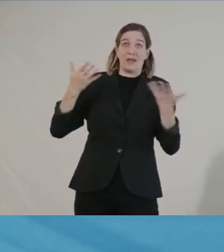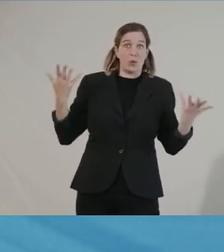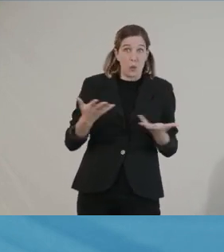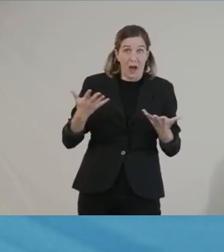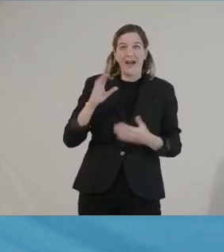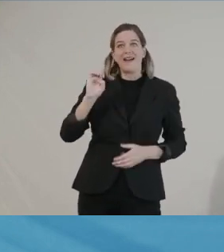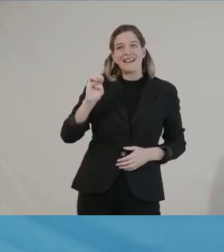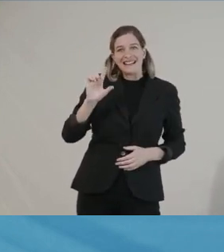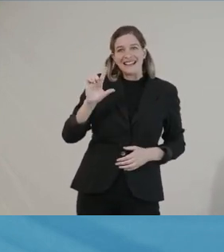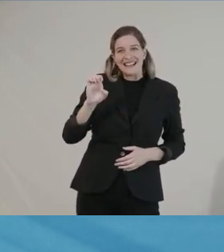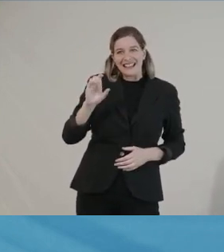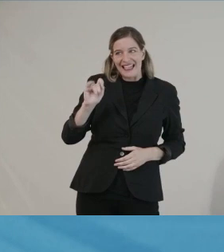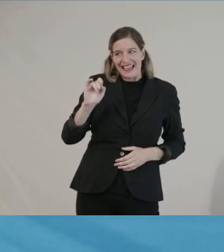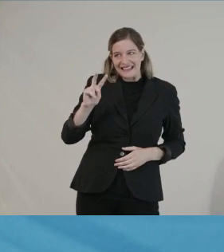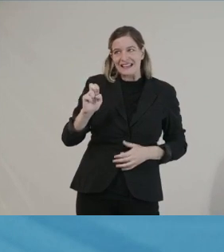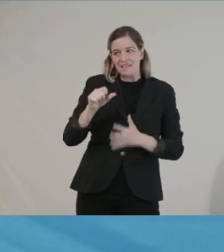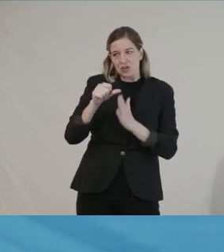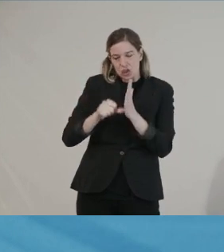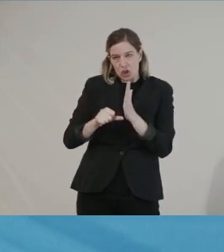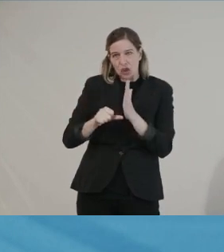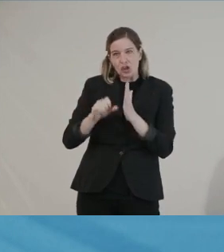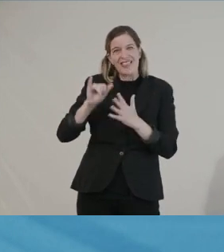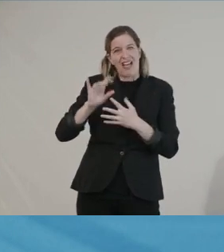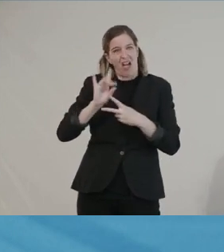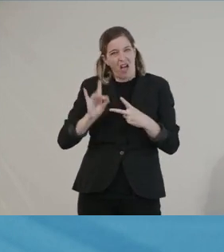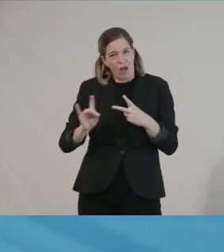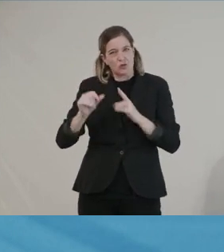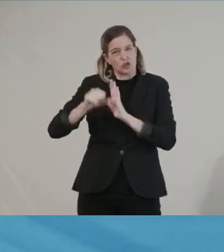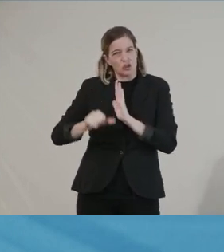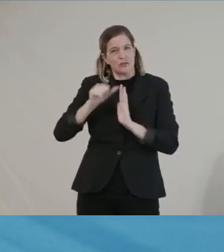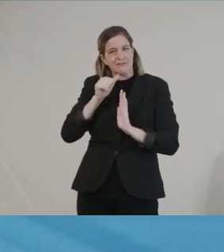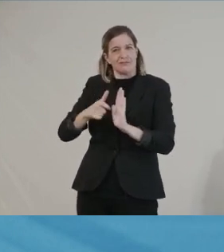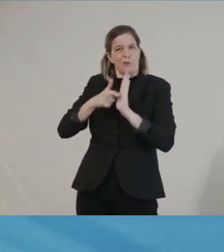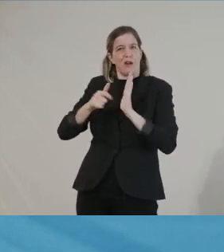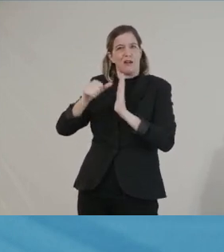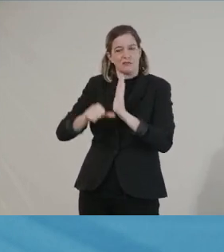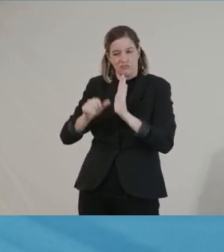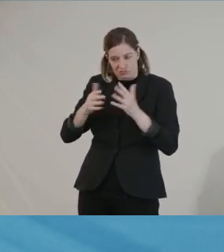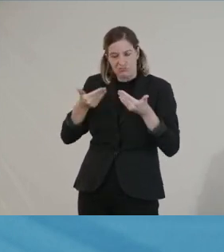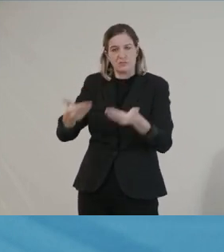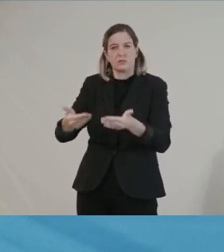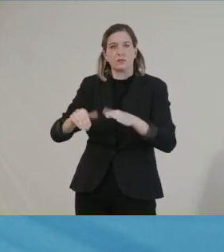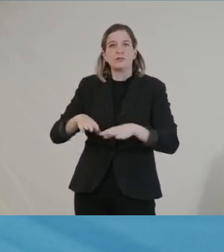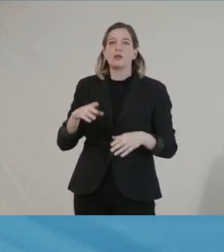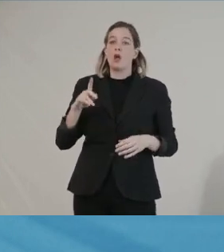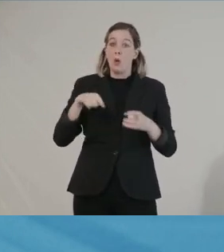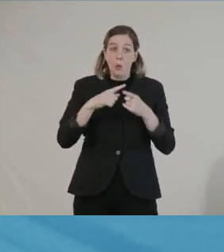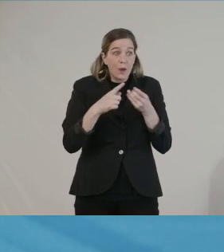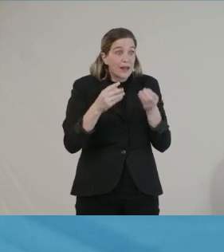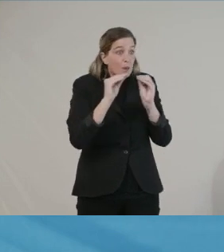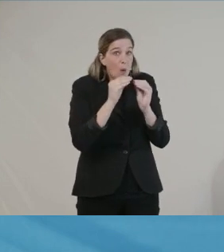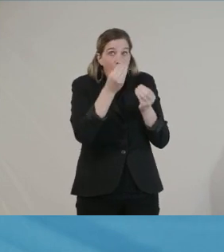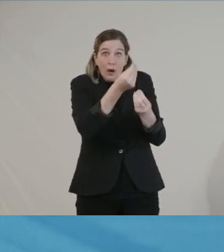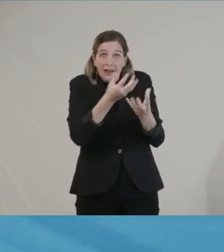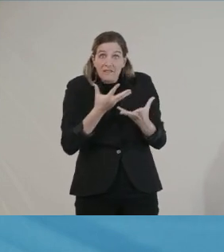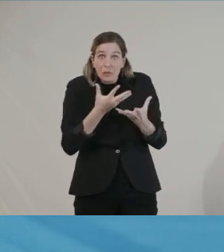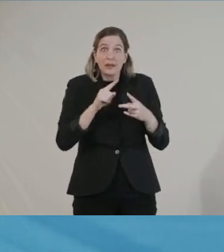health. And as we have that information, that data, we'll continue to share it. If something changes between